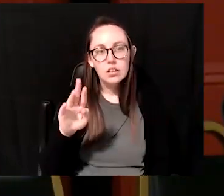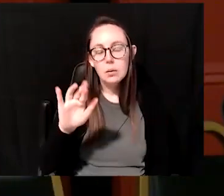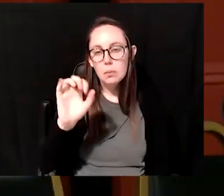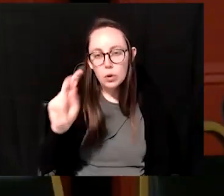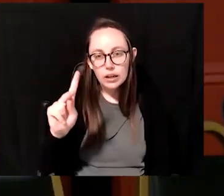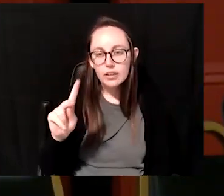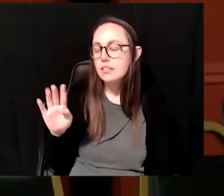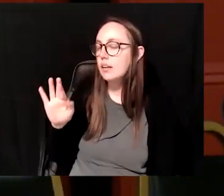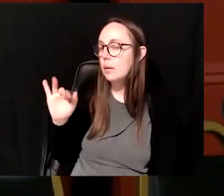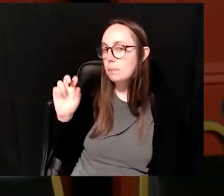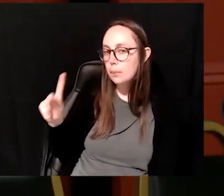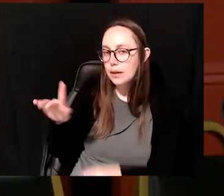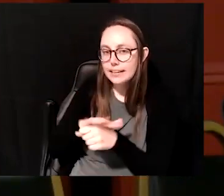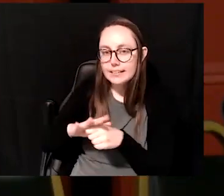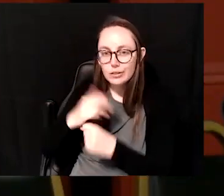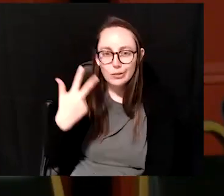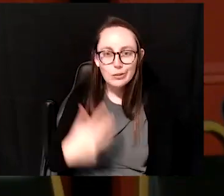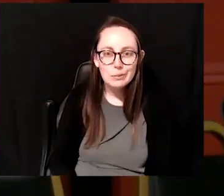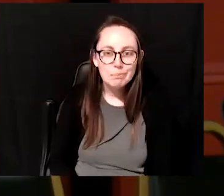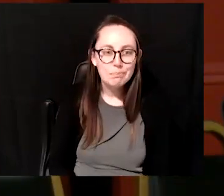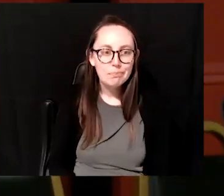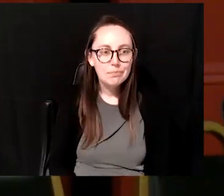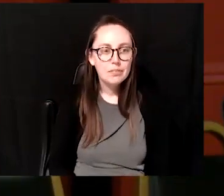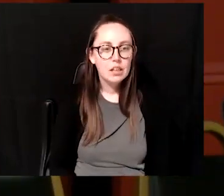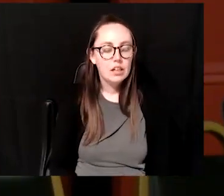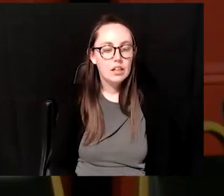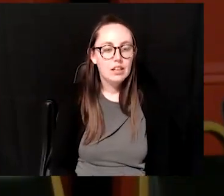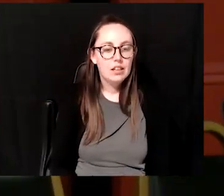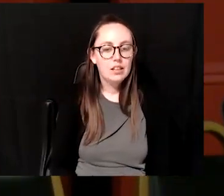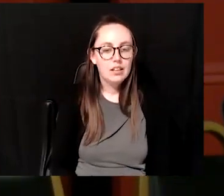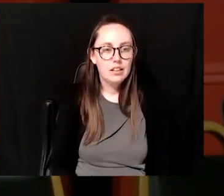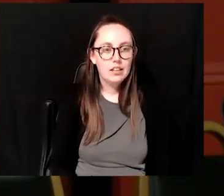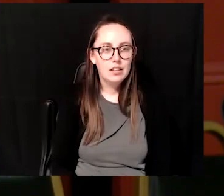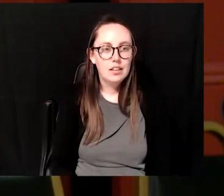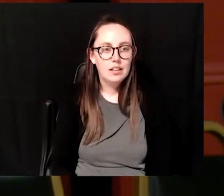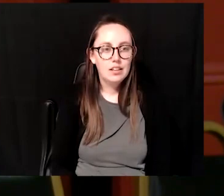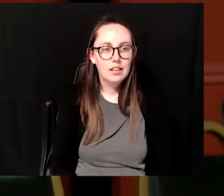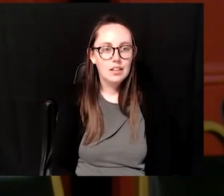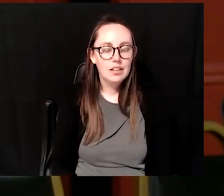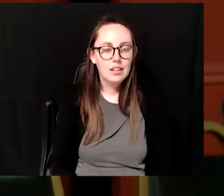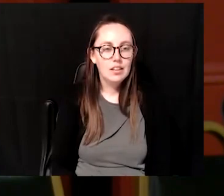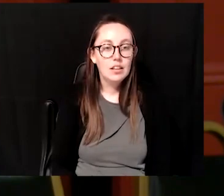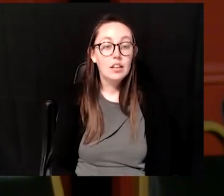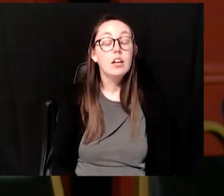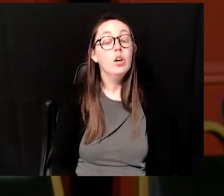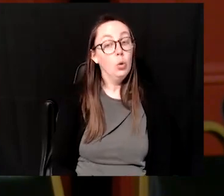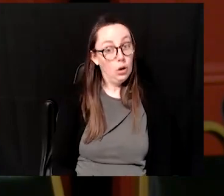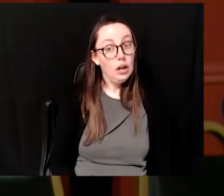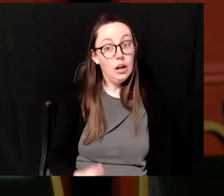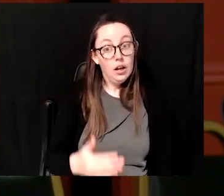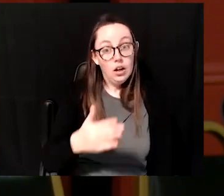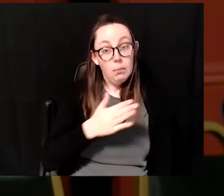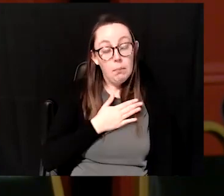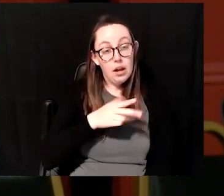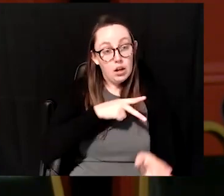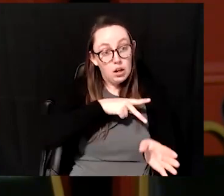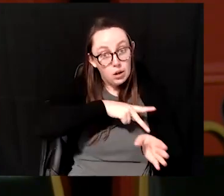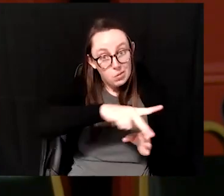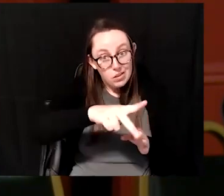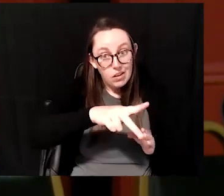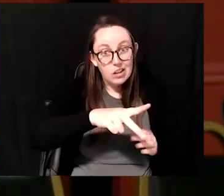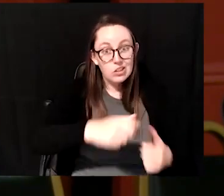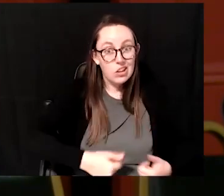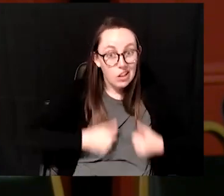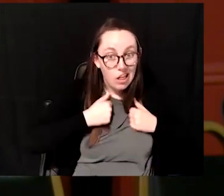fry District three um as uh in my professional life and also as a neighborhood watch